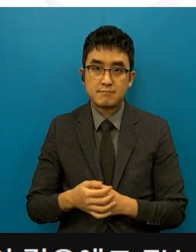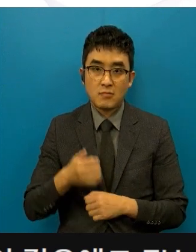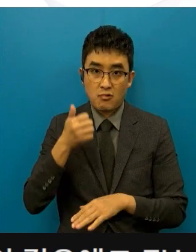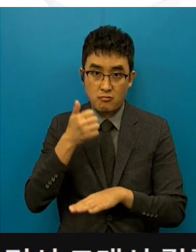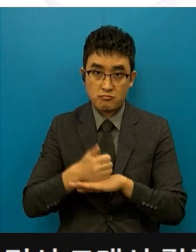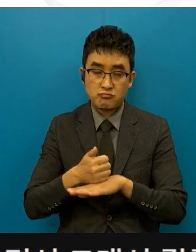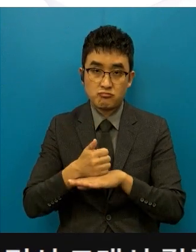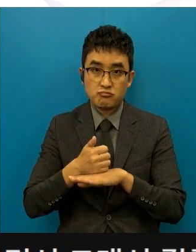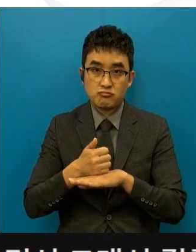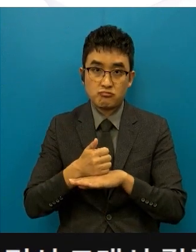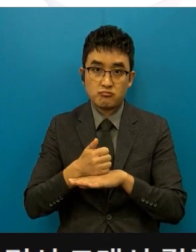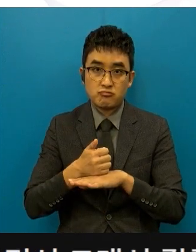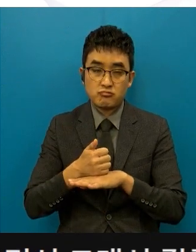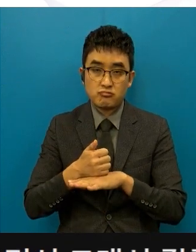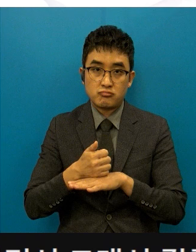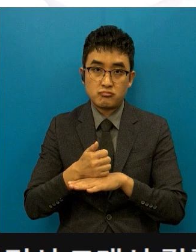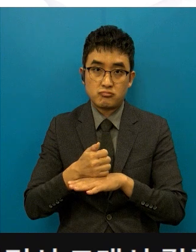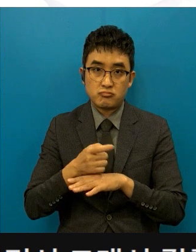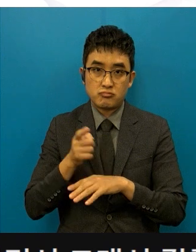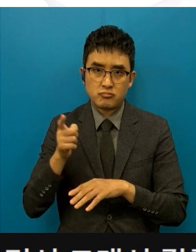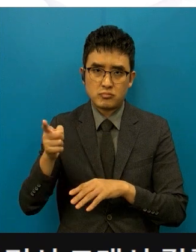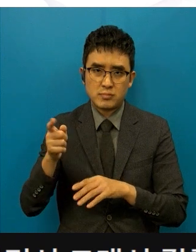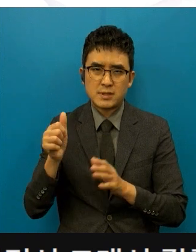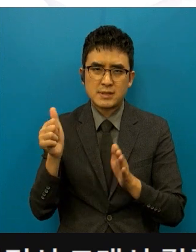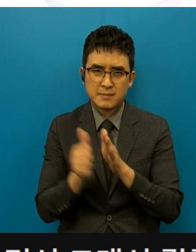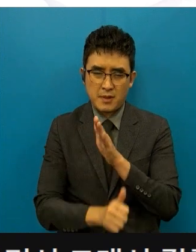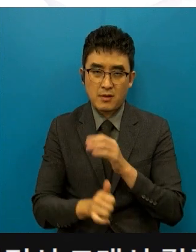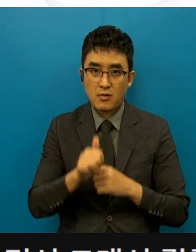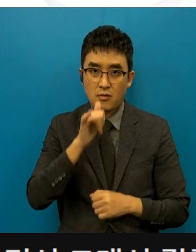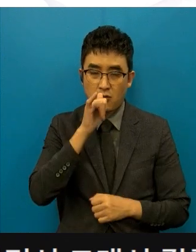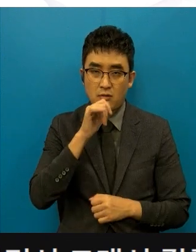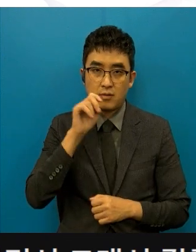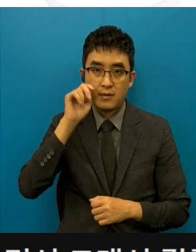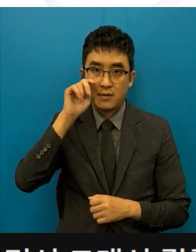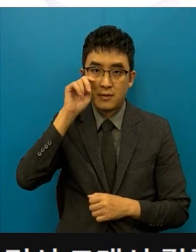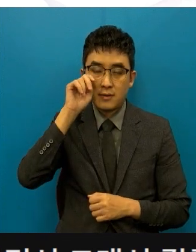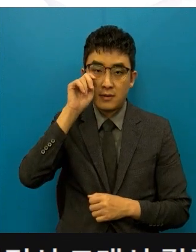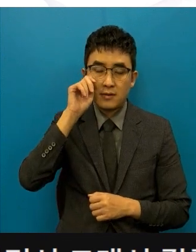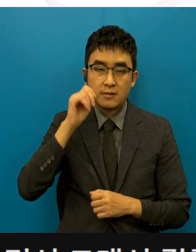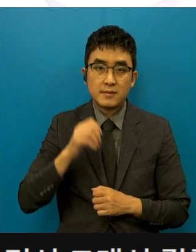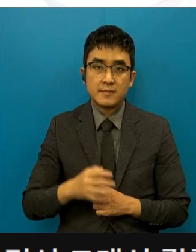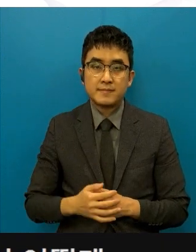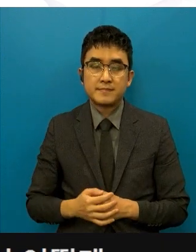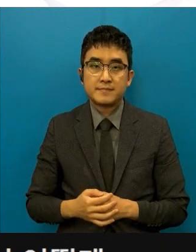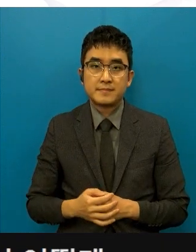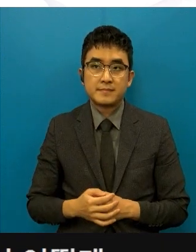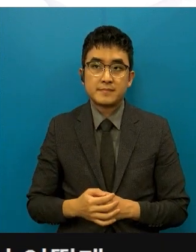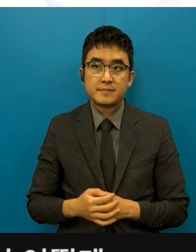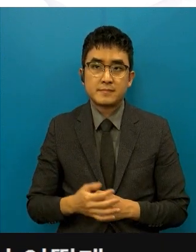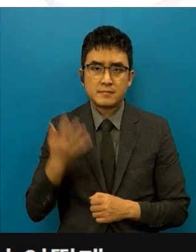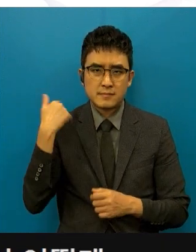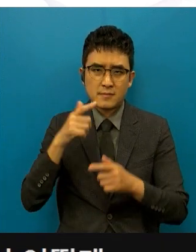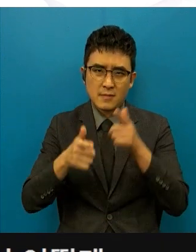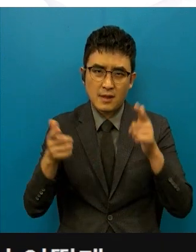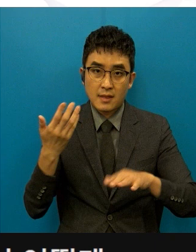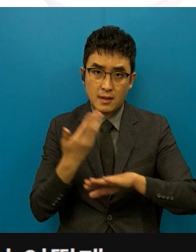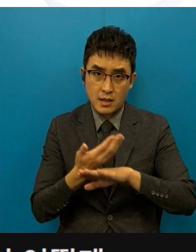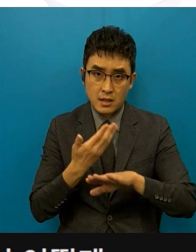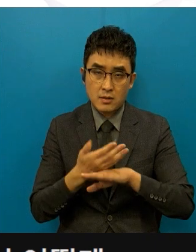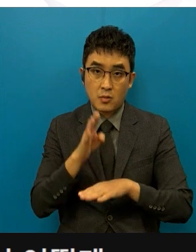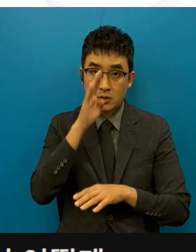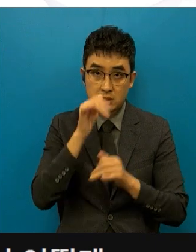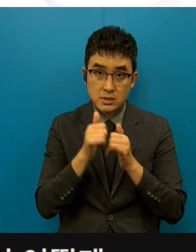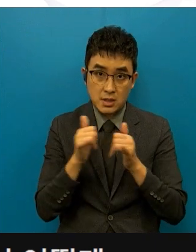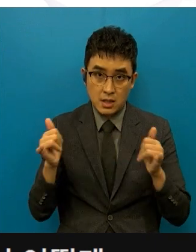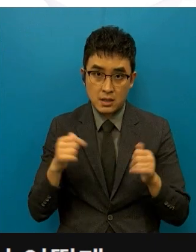context. But I think if the patient is unable to travel on their own, punishing the person who is